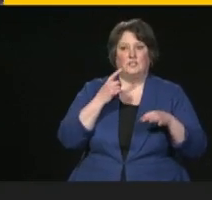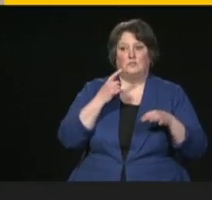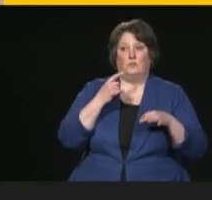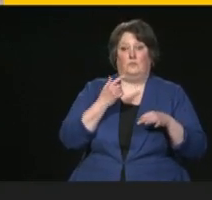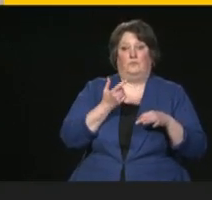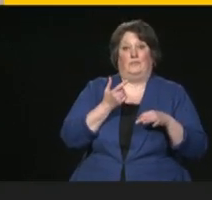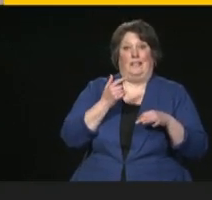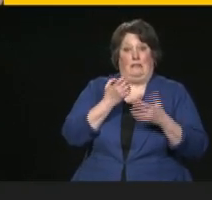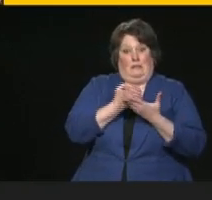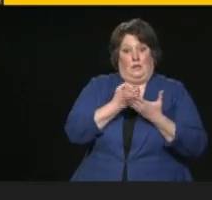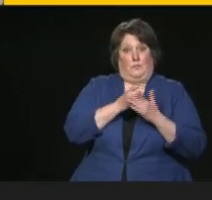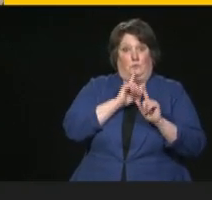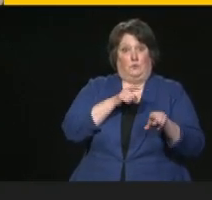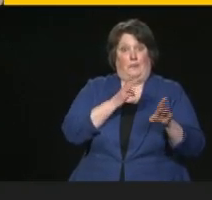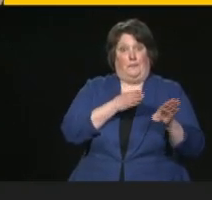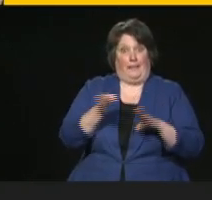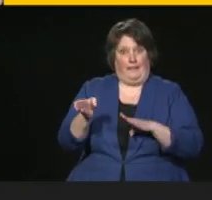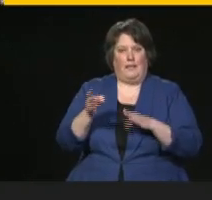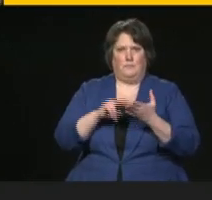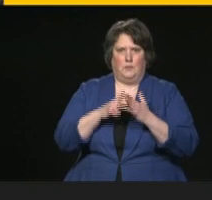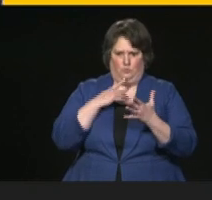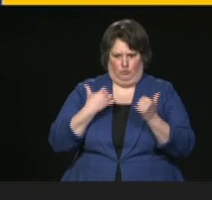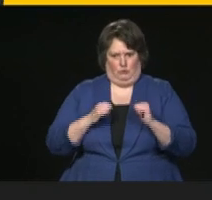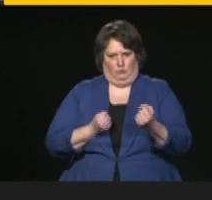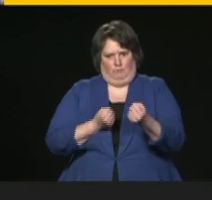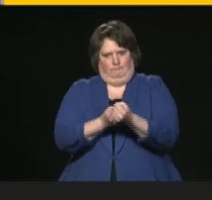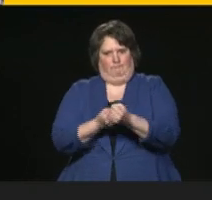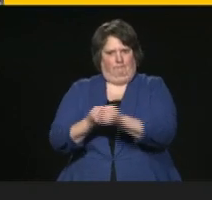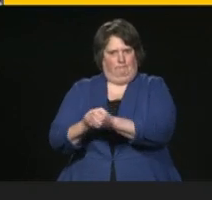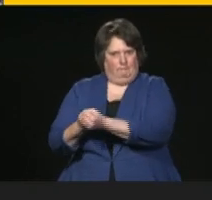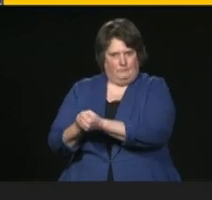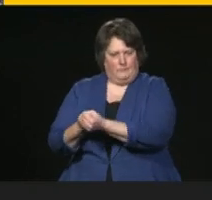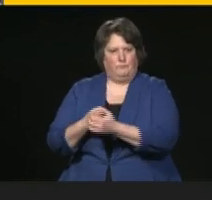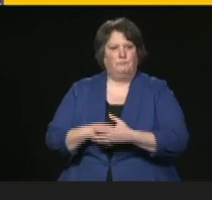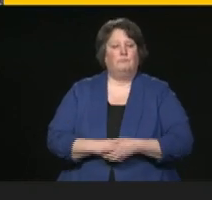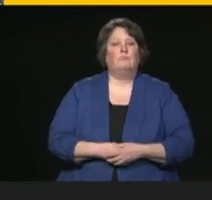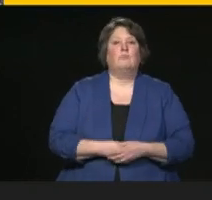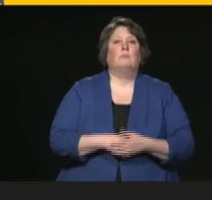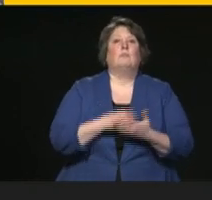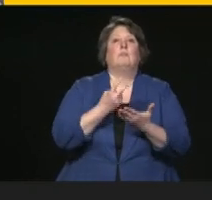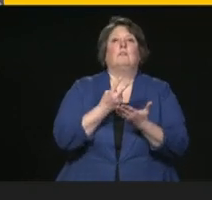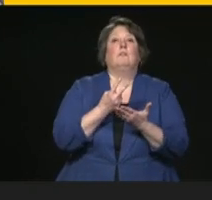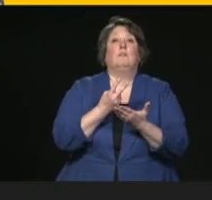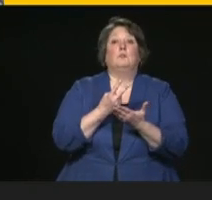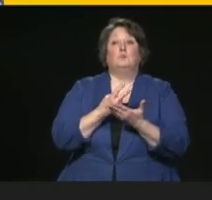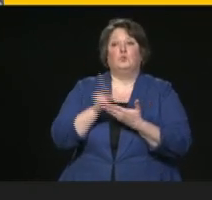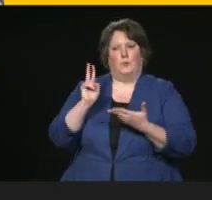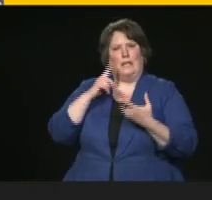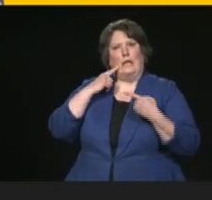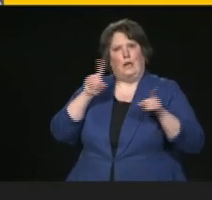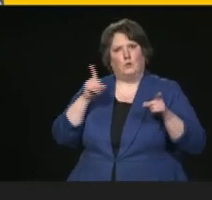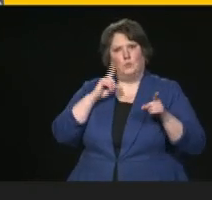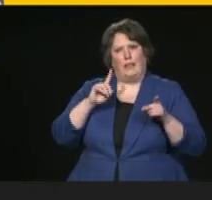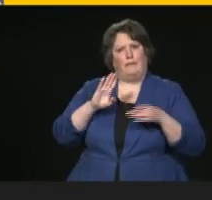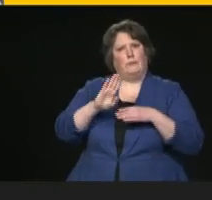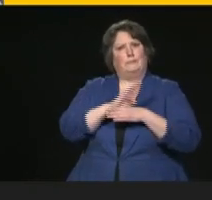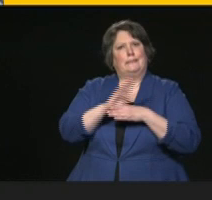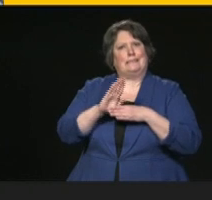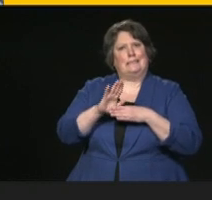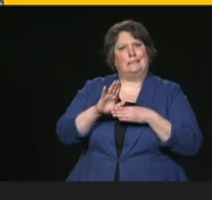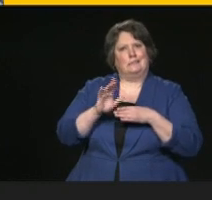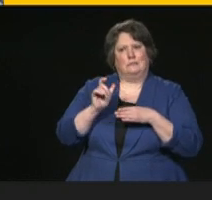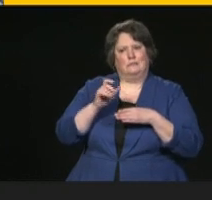measures. 2 weeks ago, I launched the Business Credit Availability Program. 9 days ago, we deferred income tax